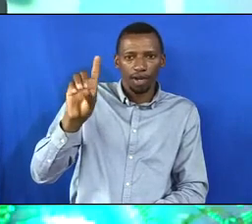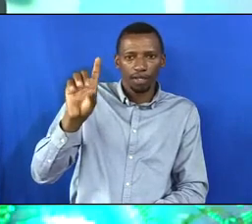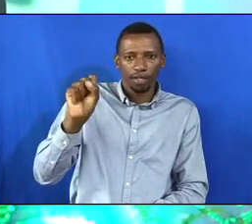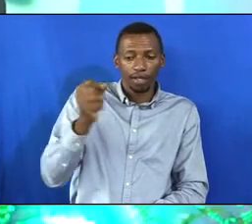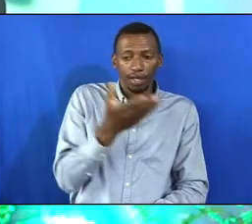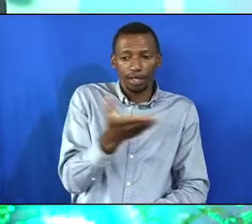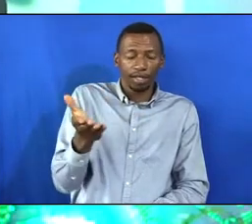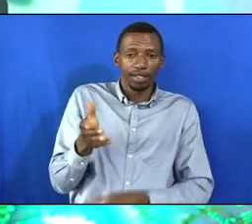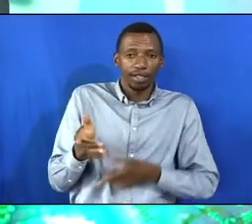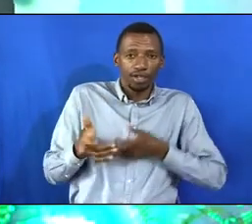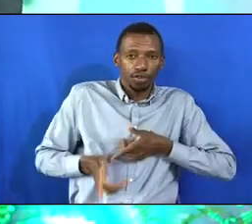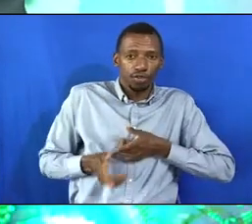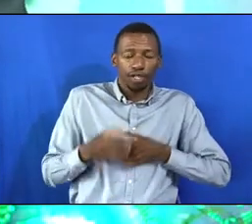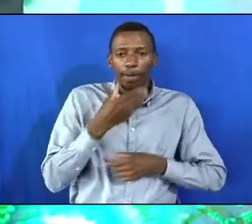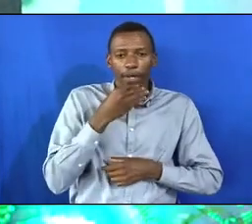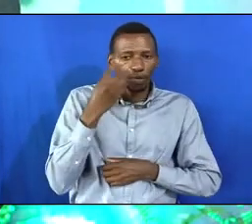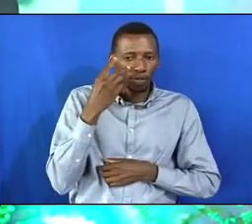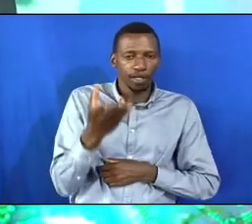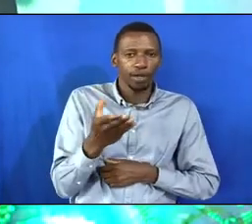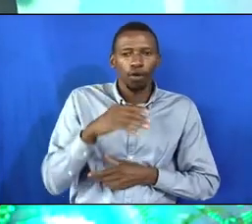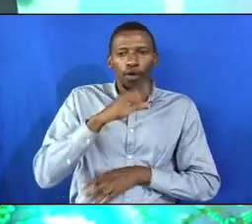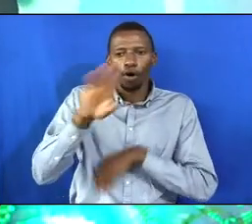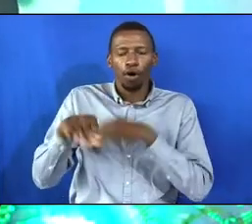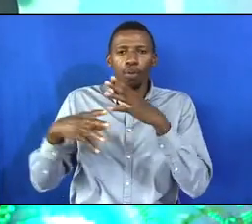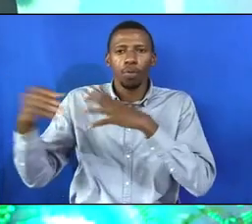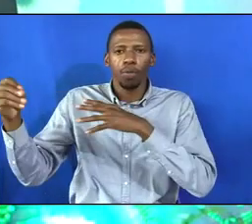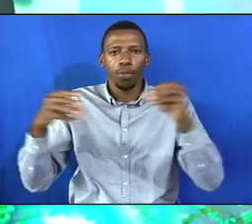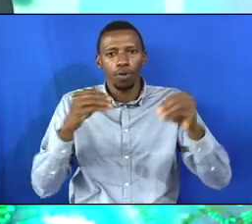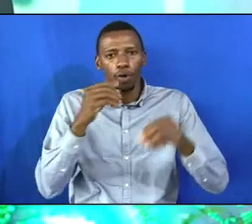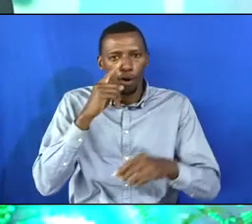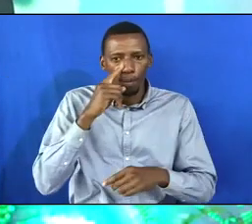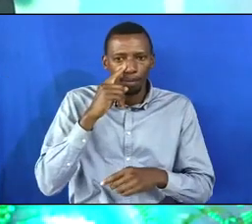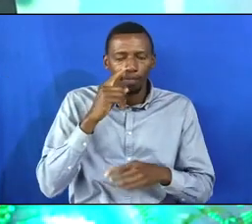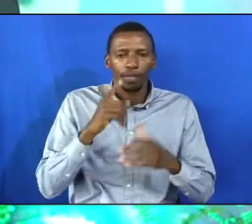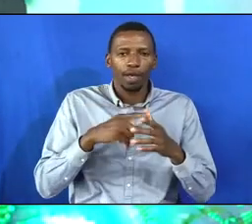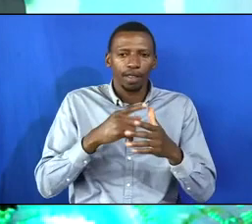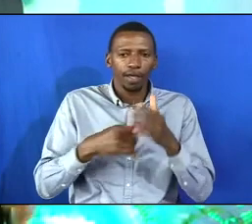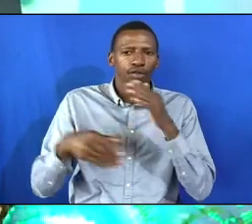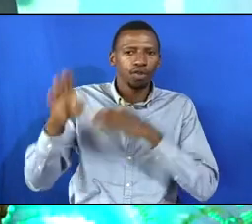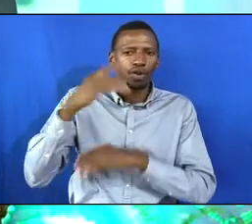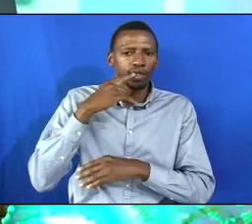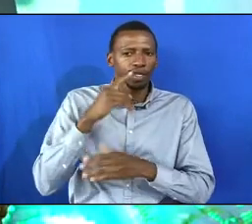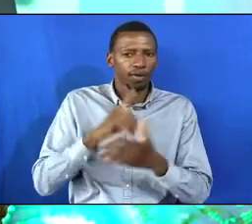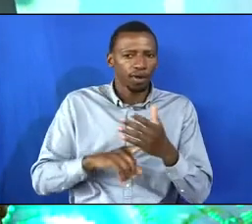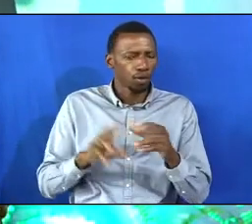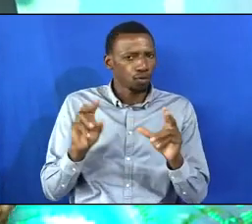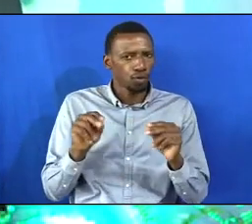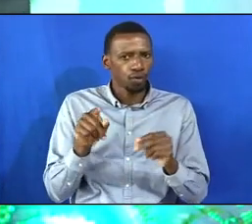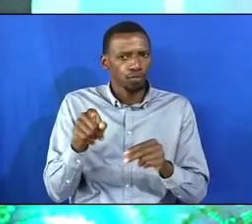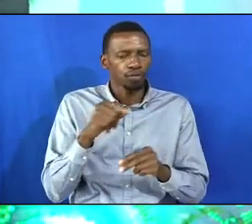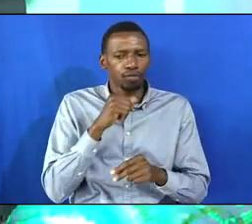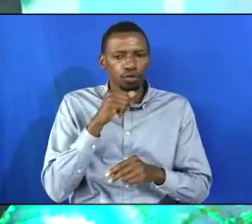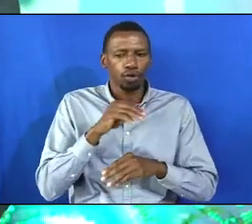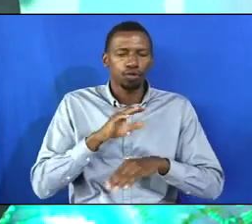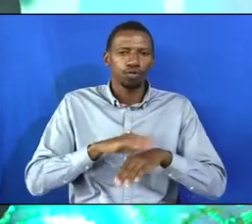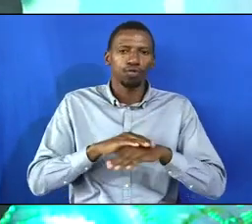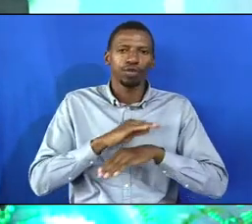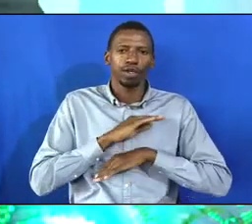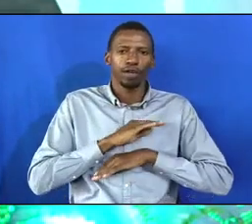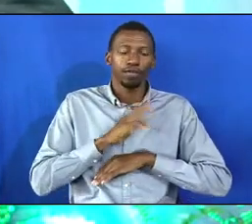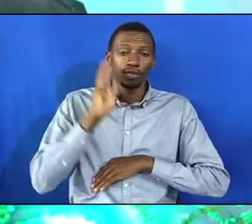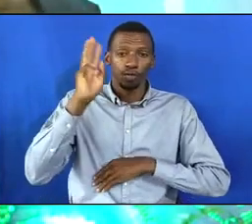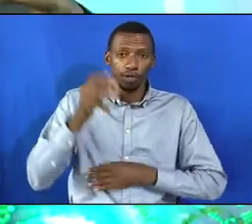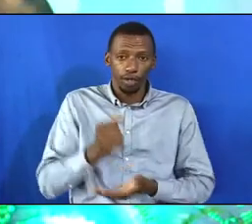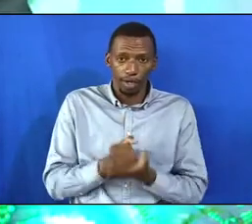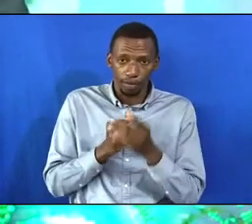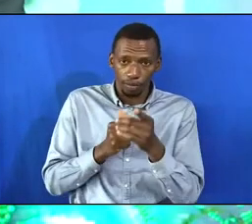home. Then God still said, no, that's not good enough. I will now assist you.